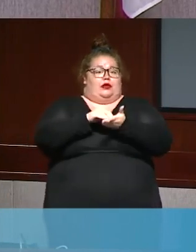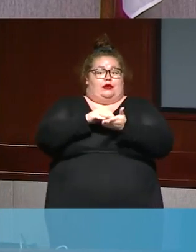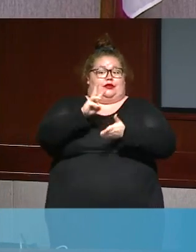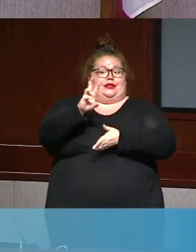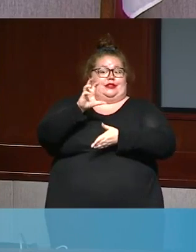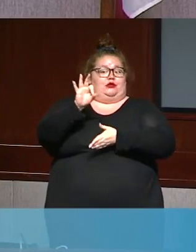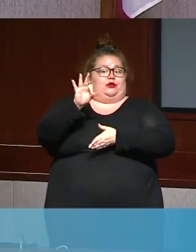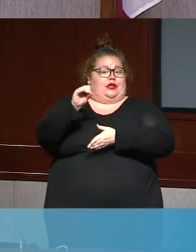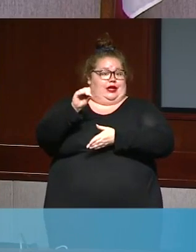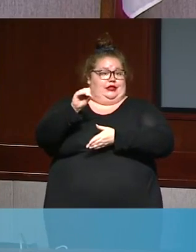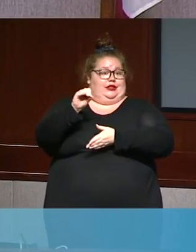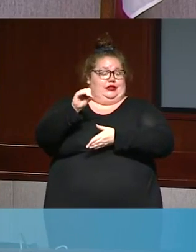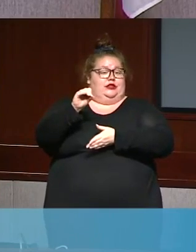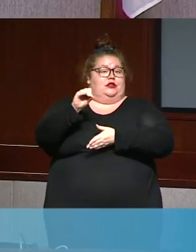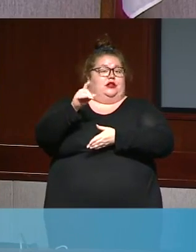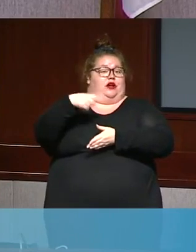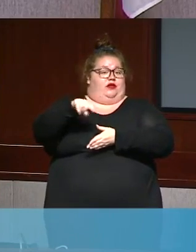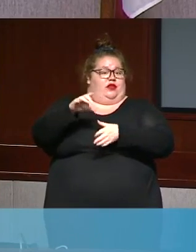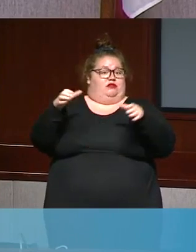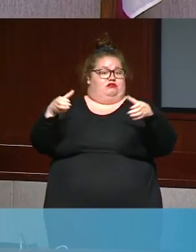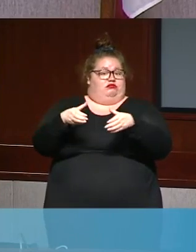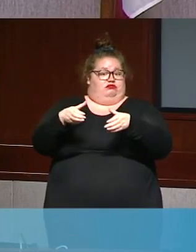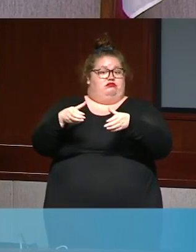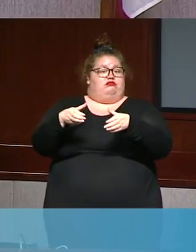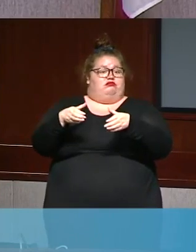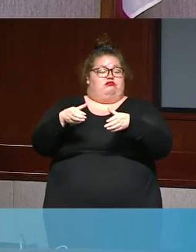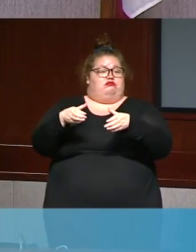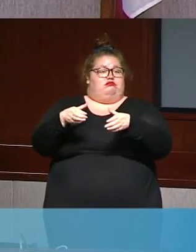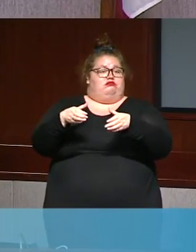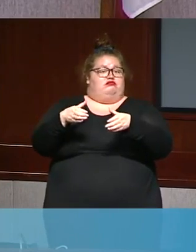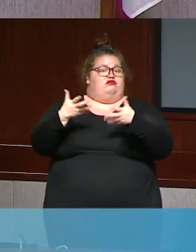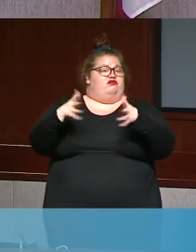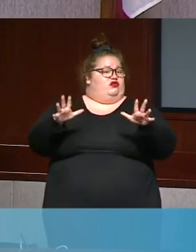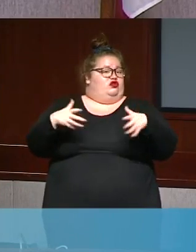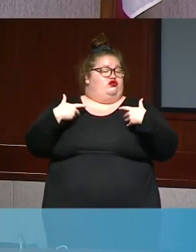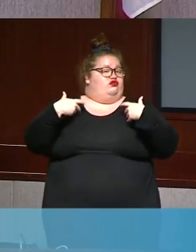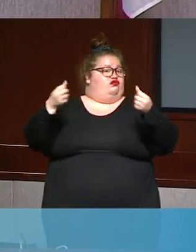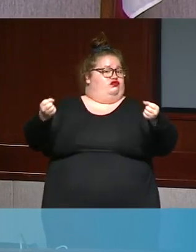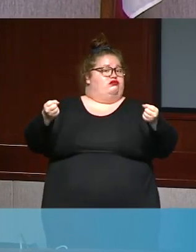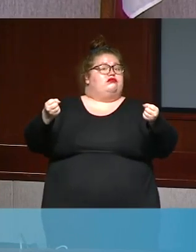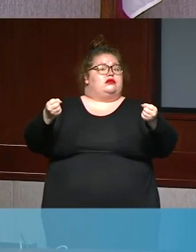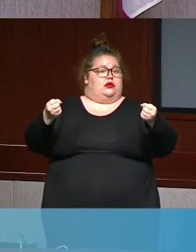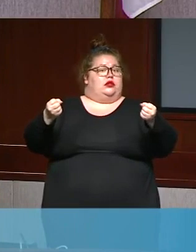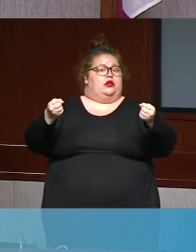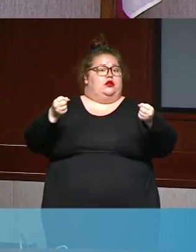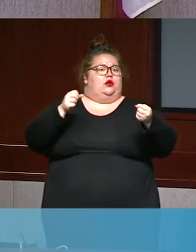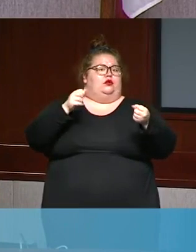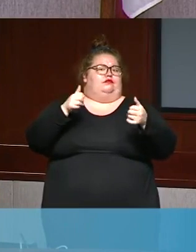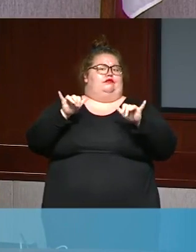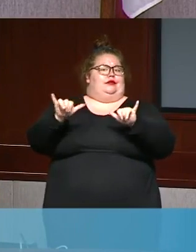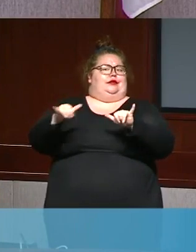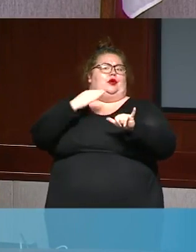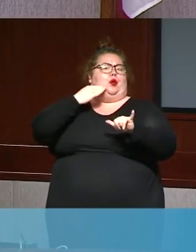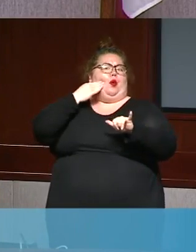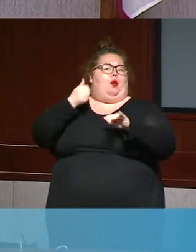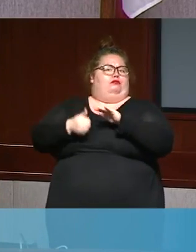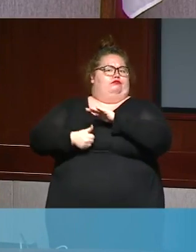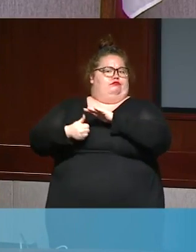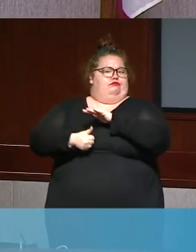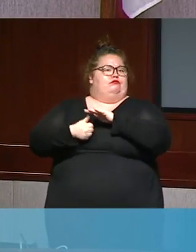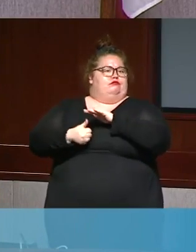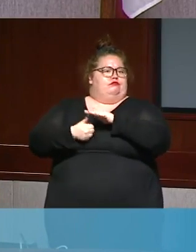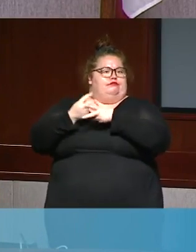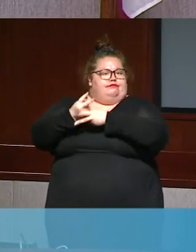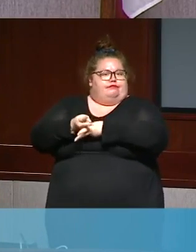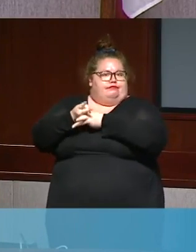2,690 or 96% are either fully recovered or are recovering at home, treating